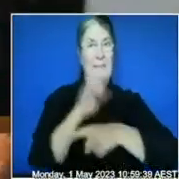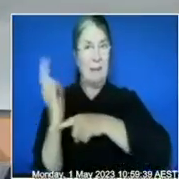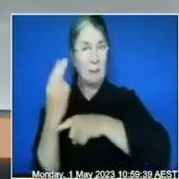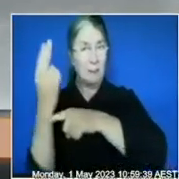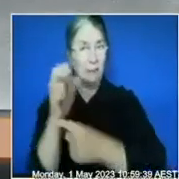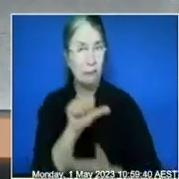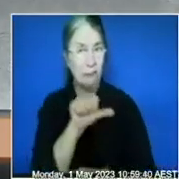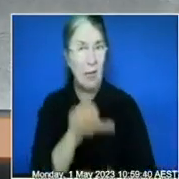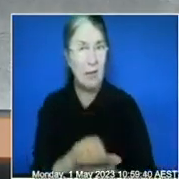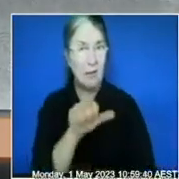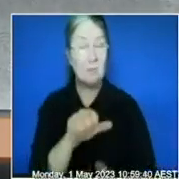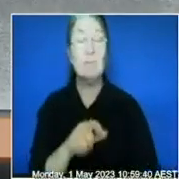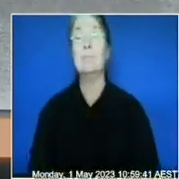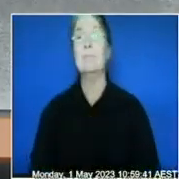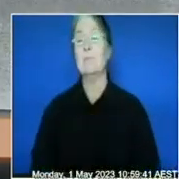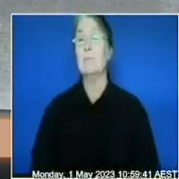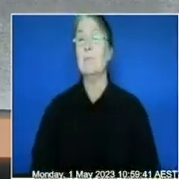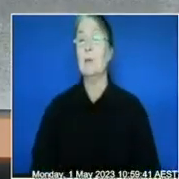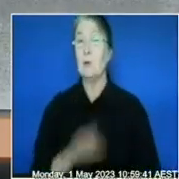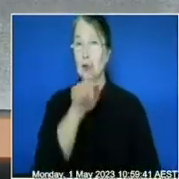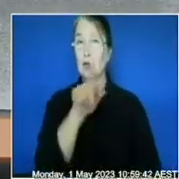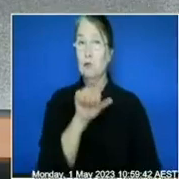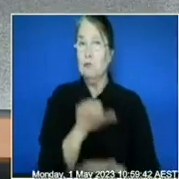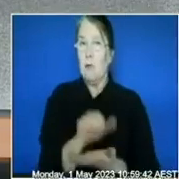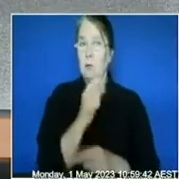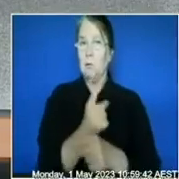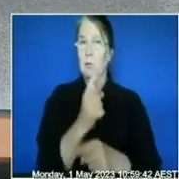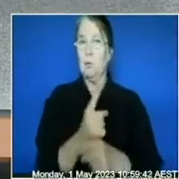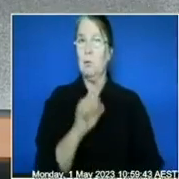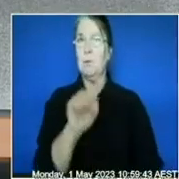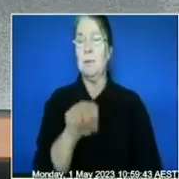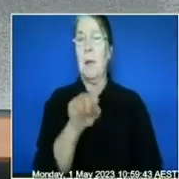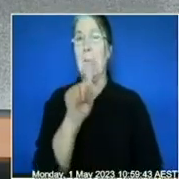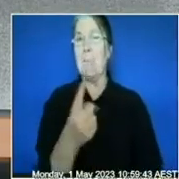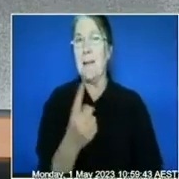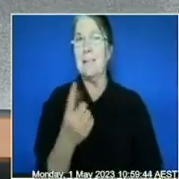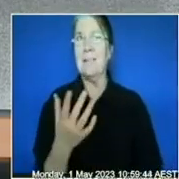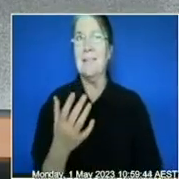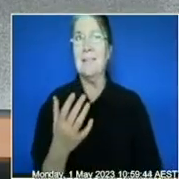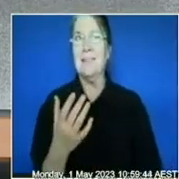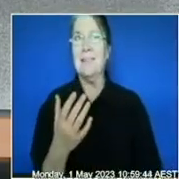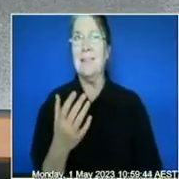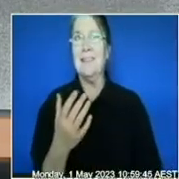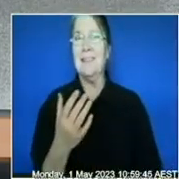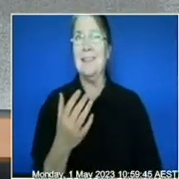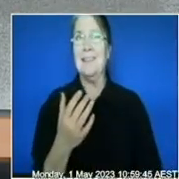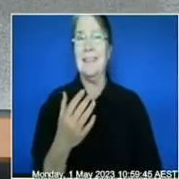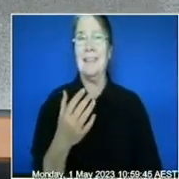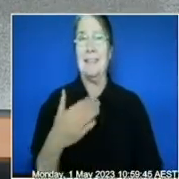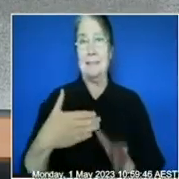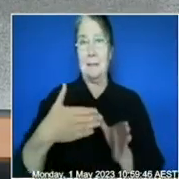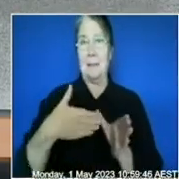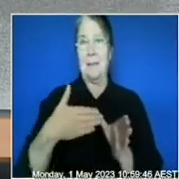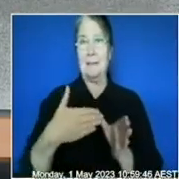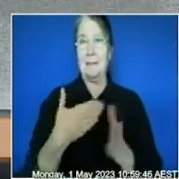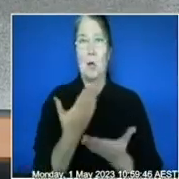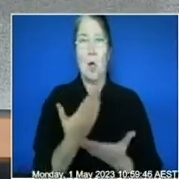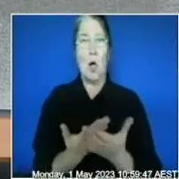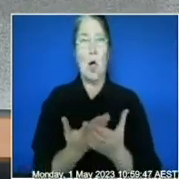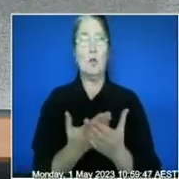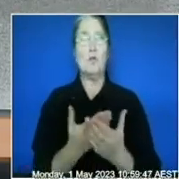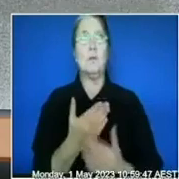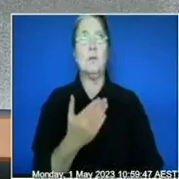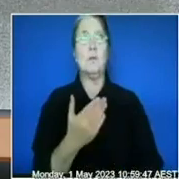operational aspects of Victoria Police and Ambulance Victoria, and that given that they are often the first responders